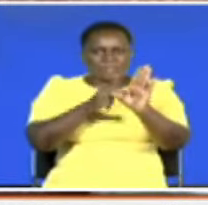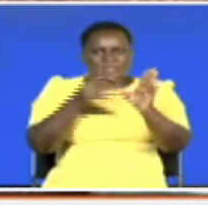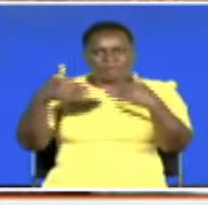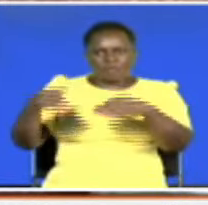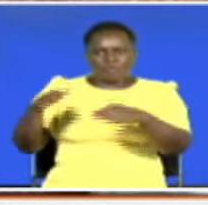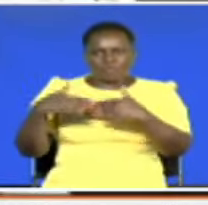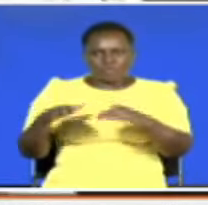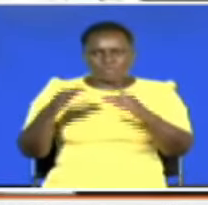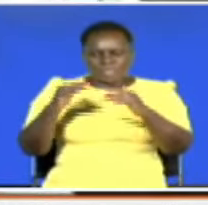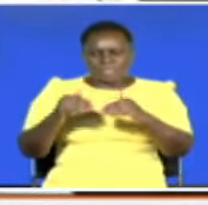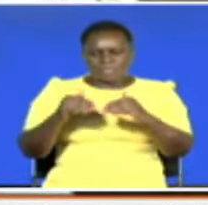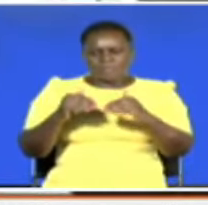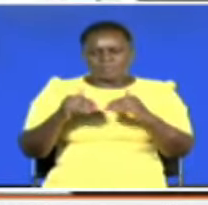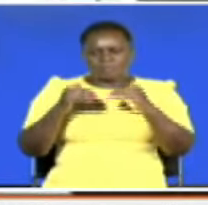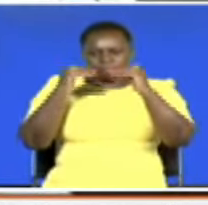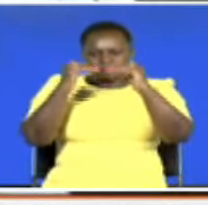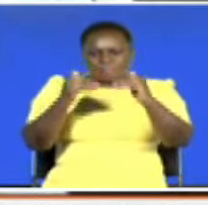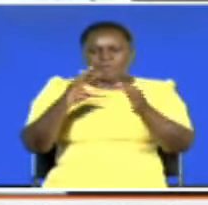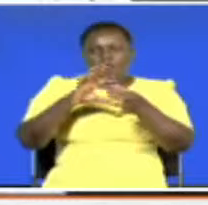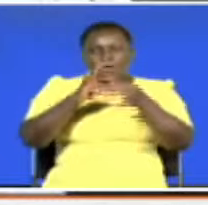losing that ticket to the